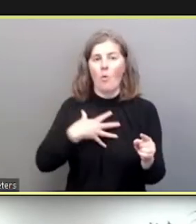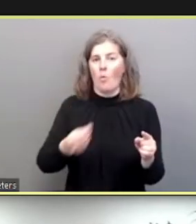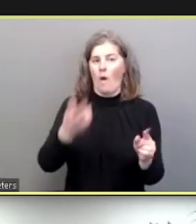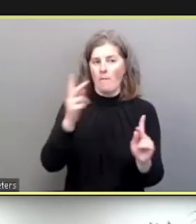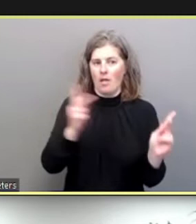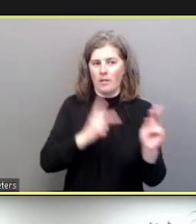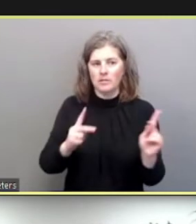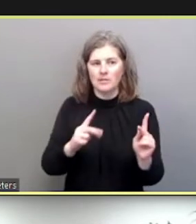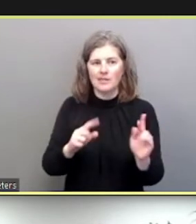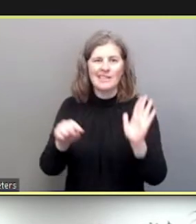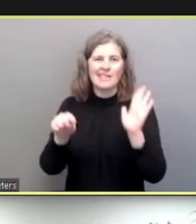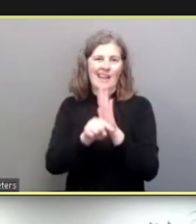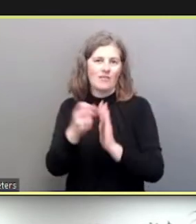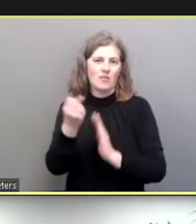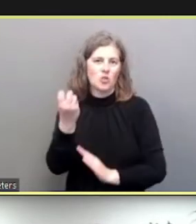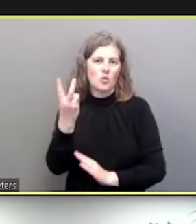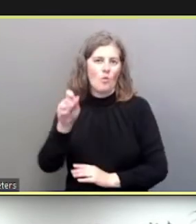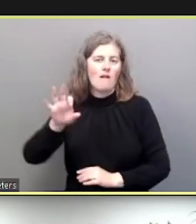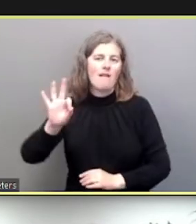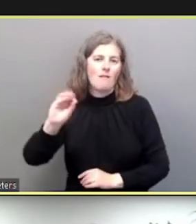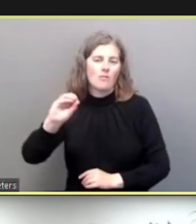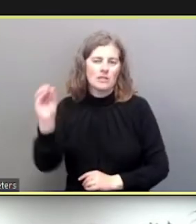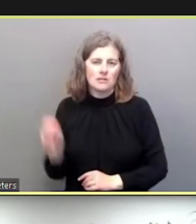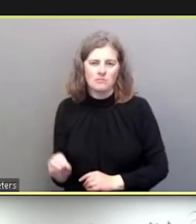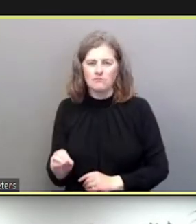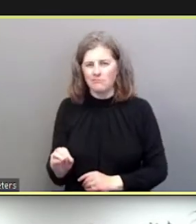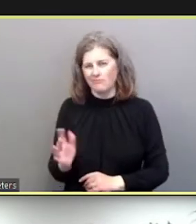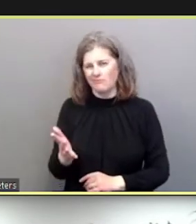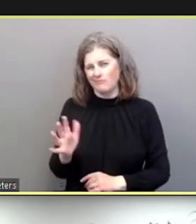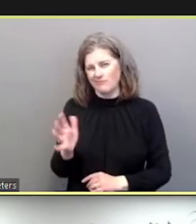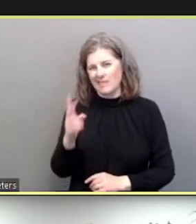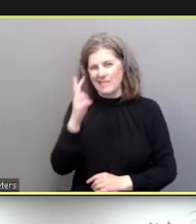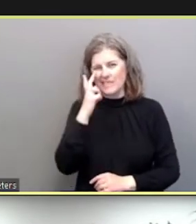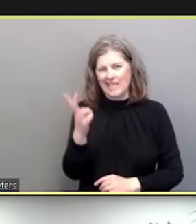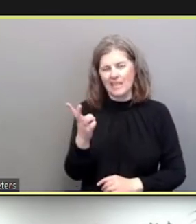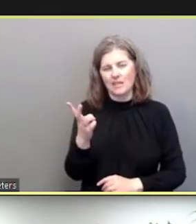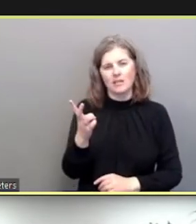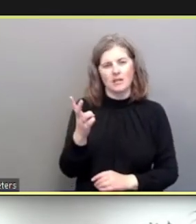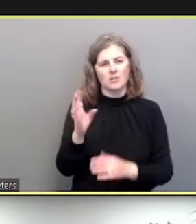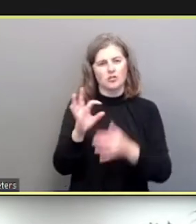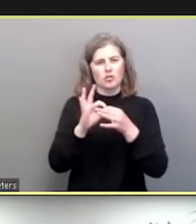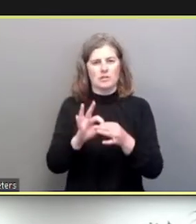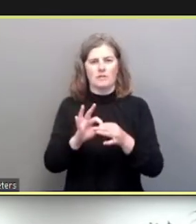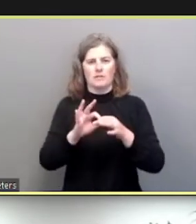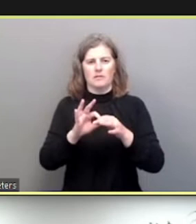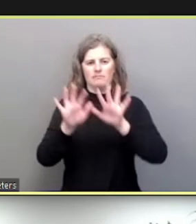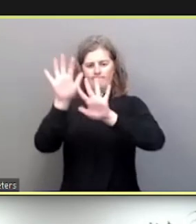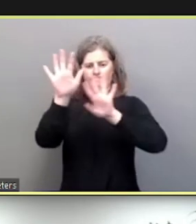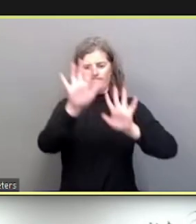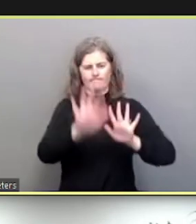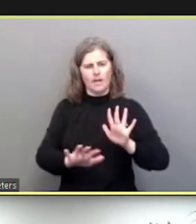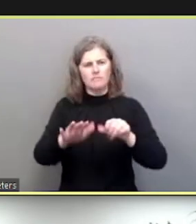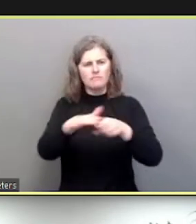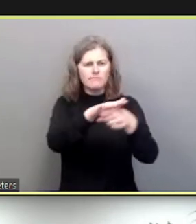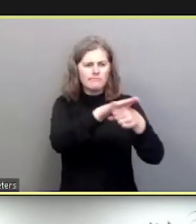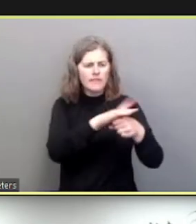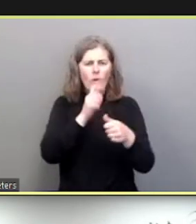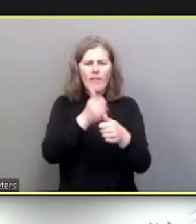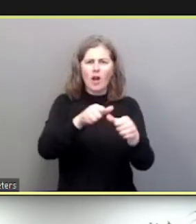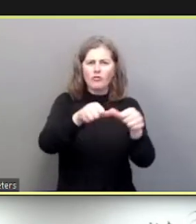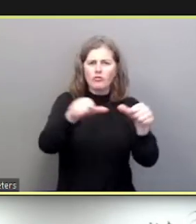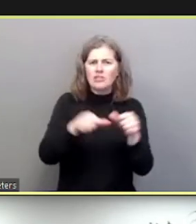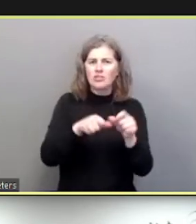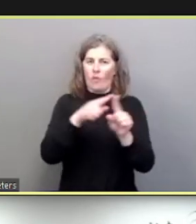populations, it's negative 12.9%. So you can just see in terms of geographically per that region of San